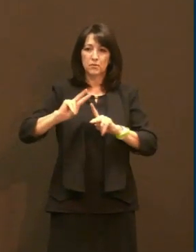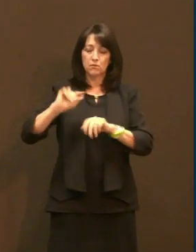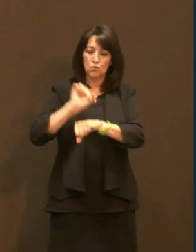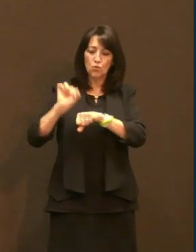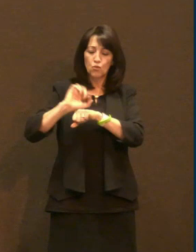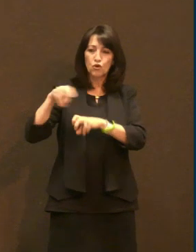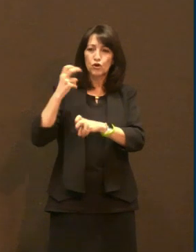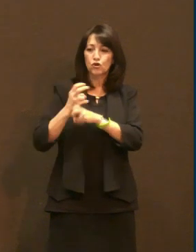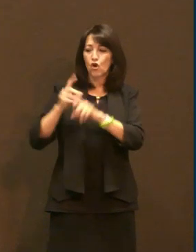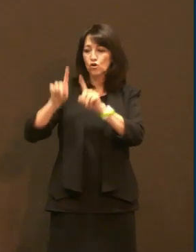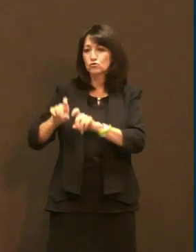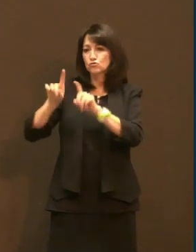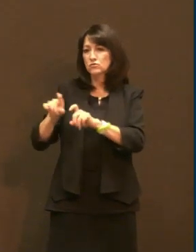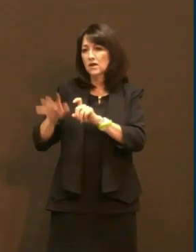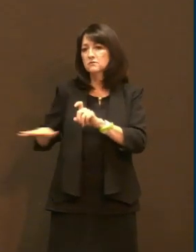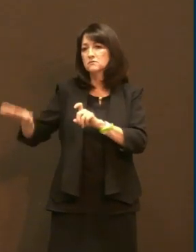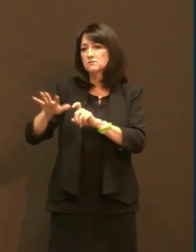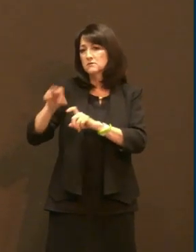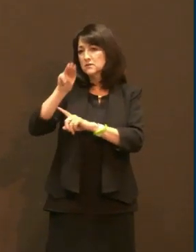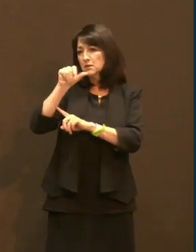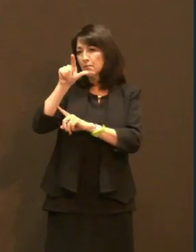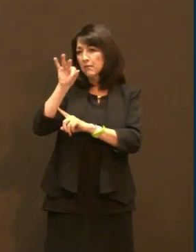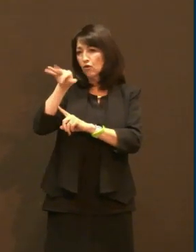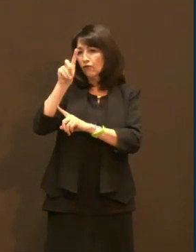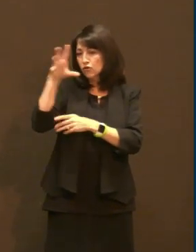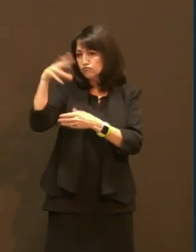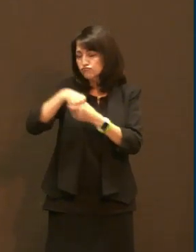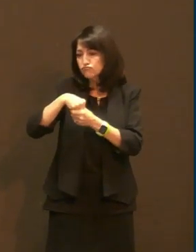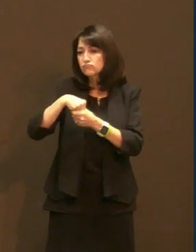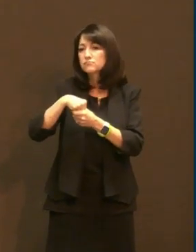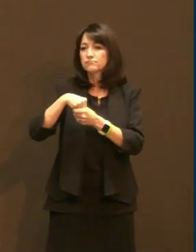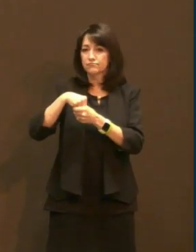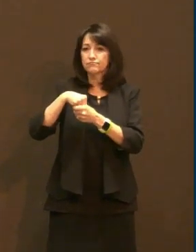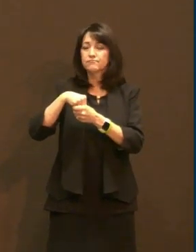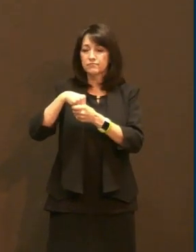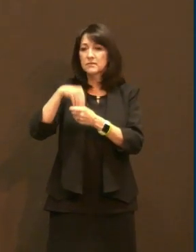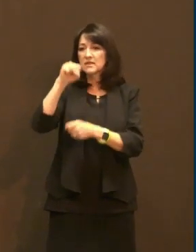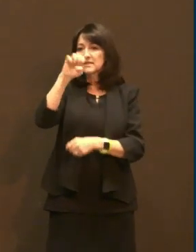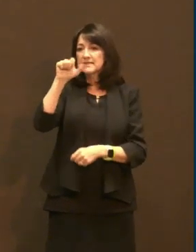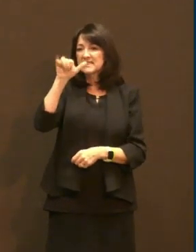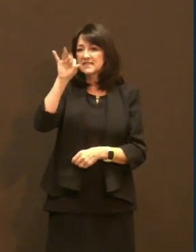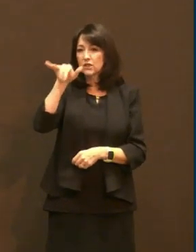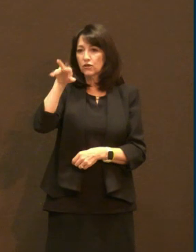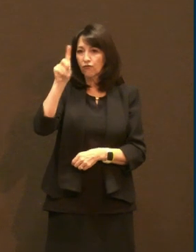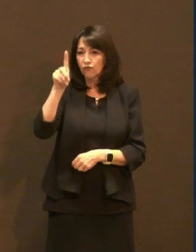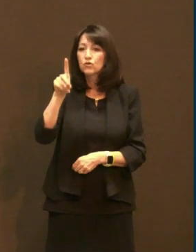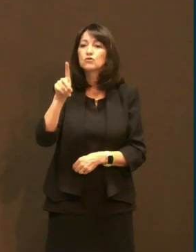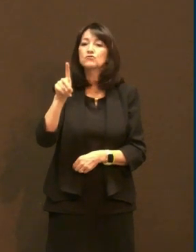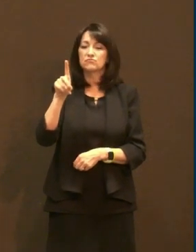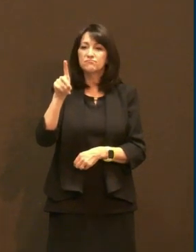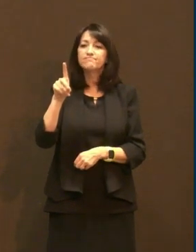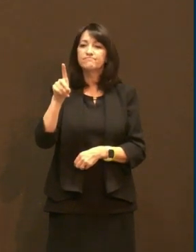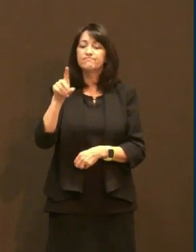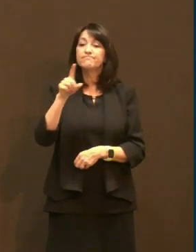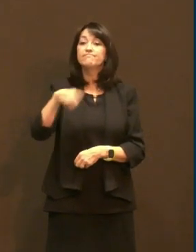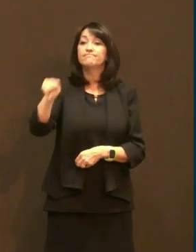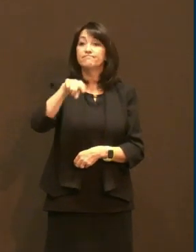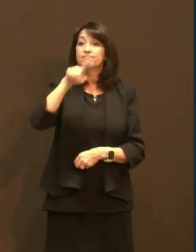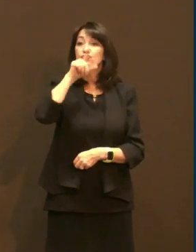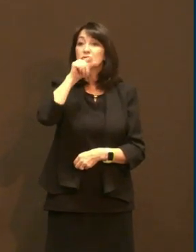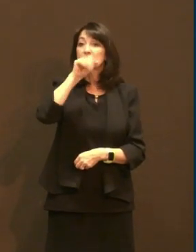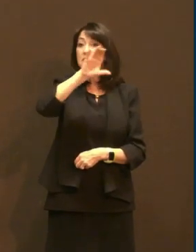Georgetown, in Milford, and coming up in Seaford and at the poultry plants there. Really